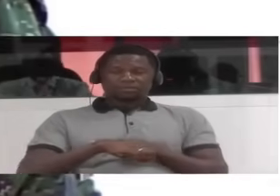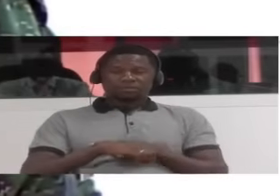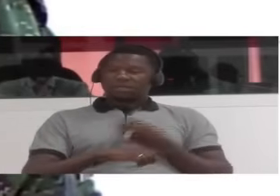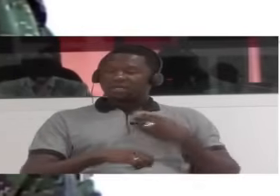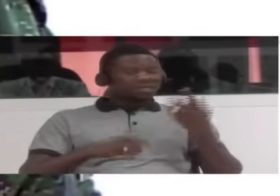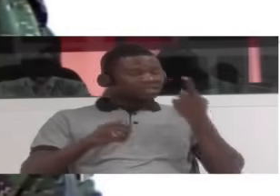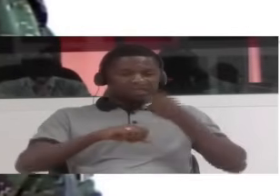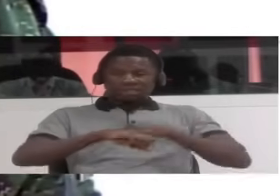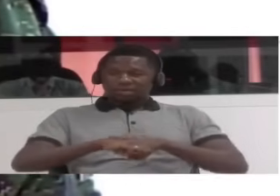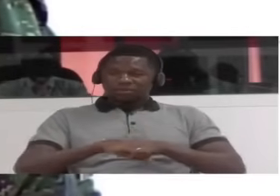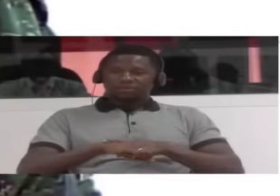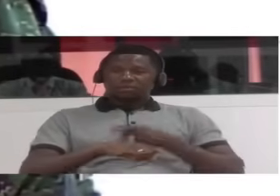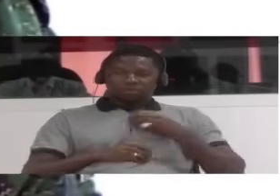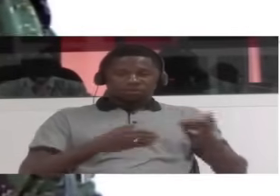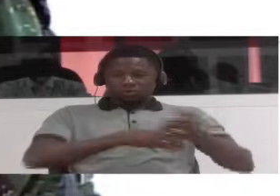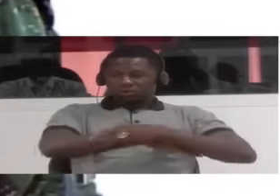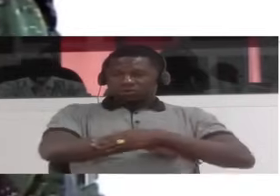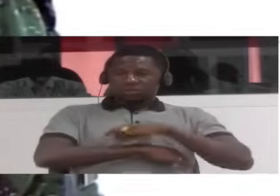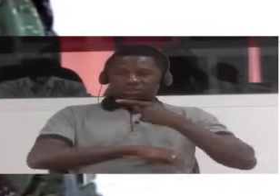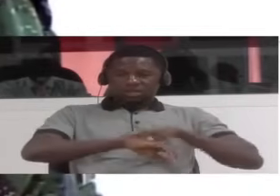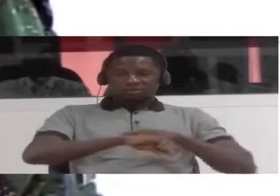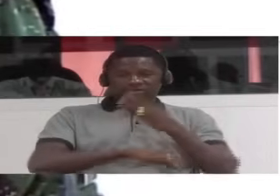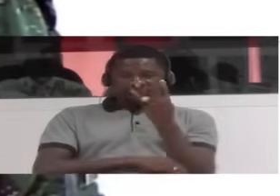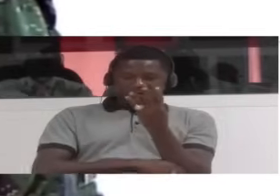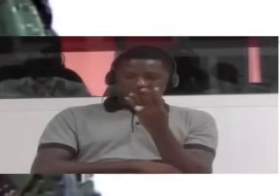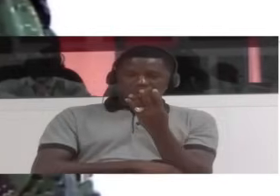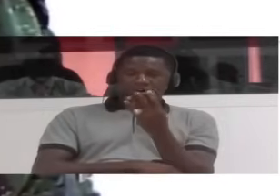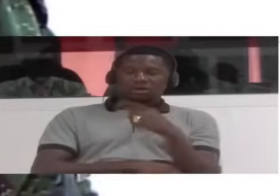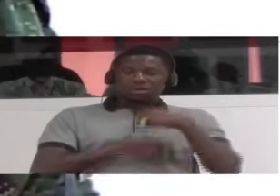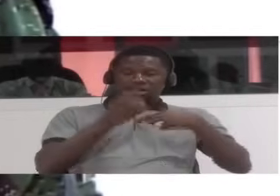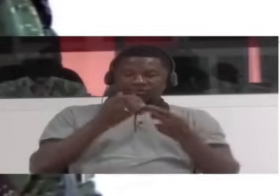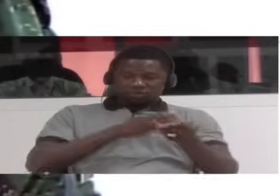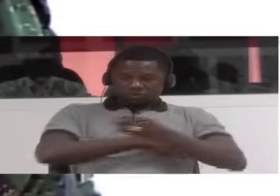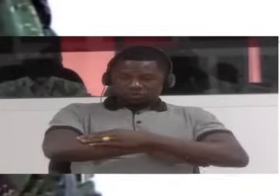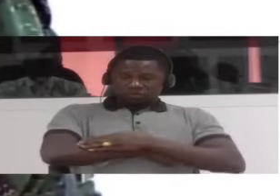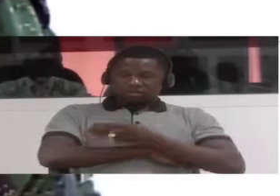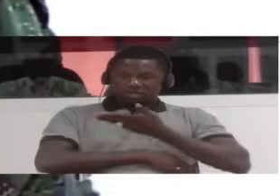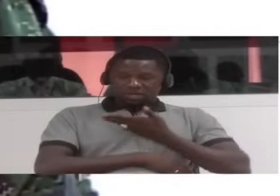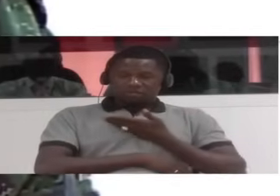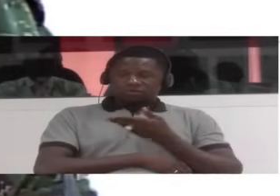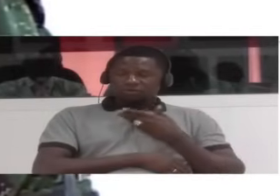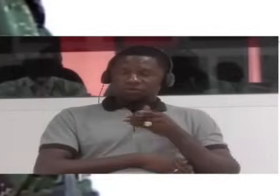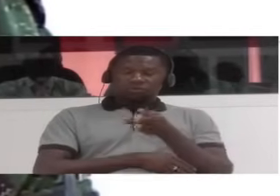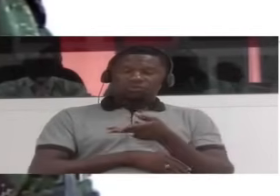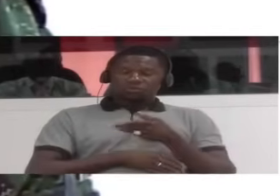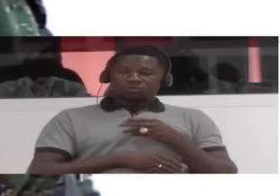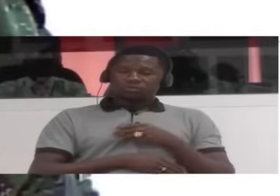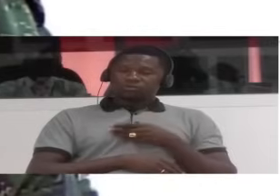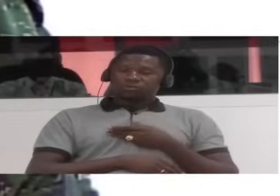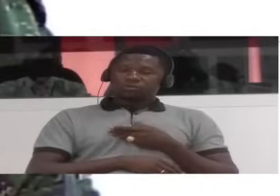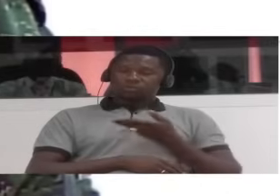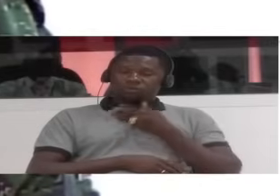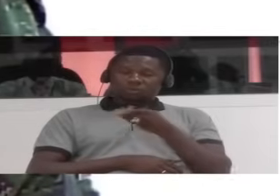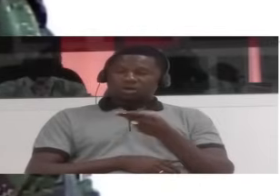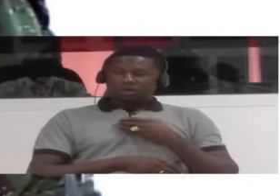time, we close at 4 o'clock. After closing, we do detail